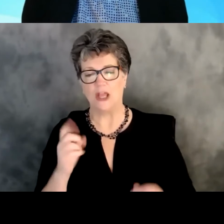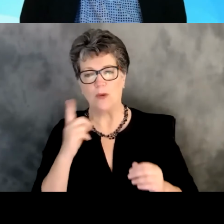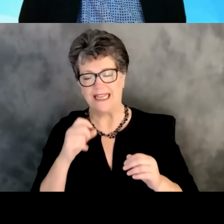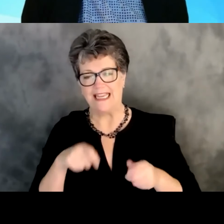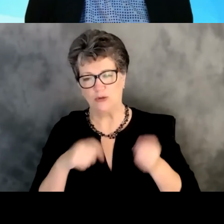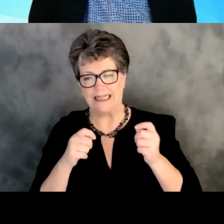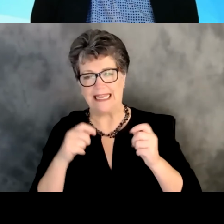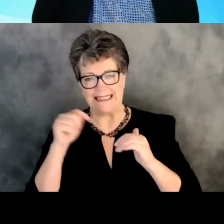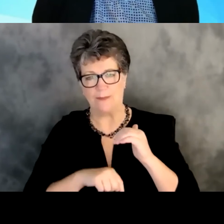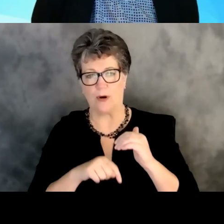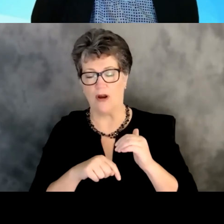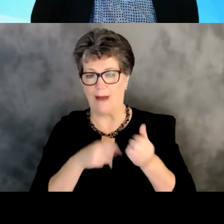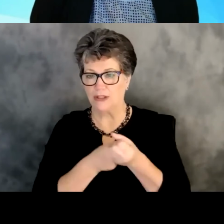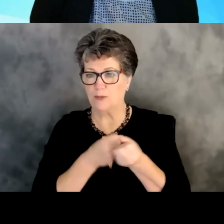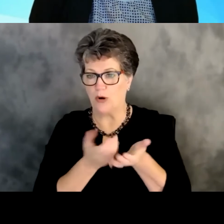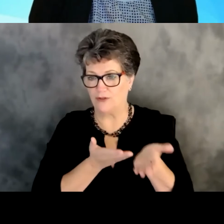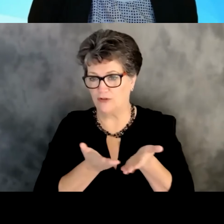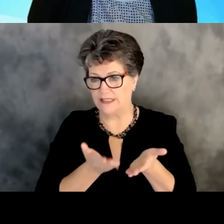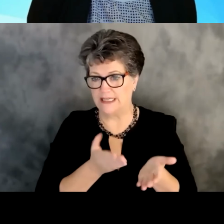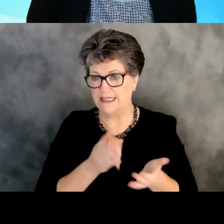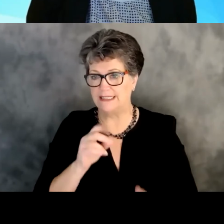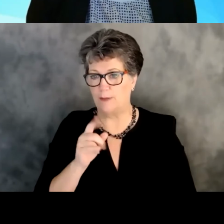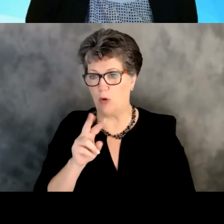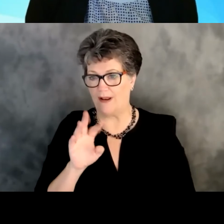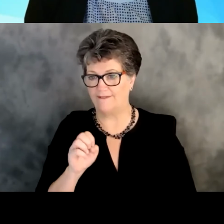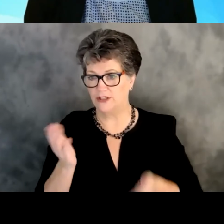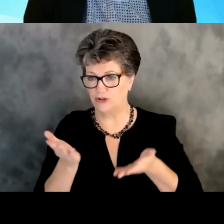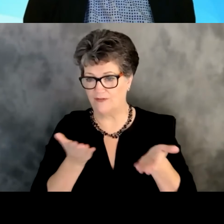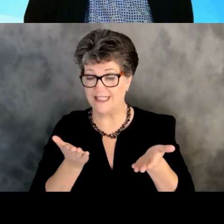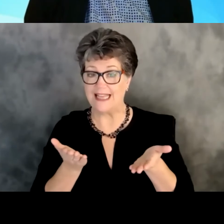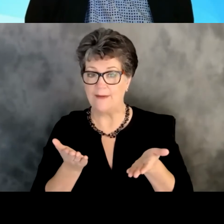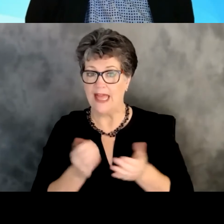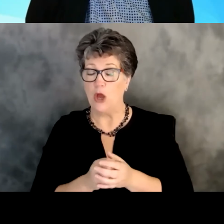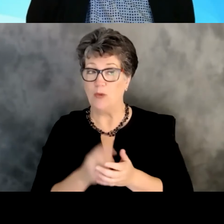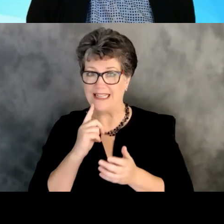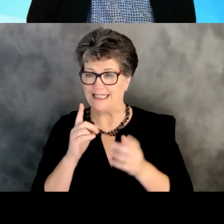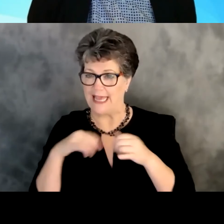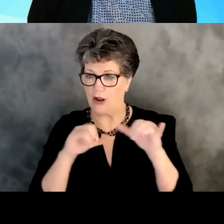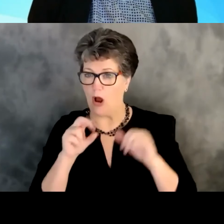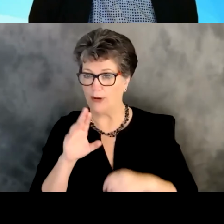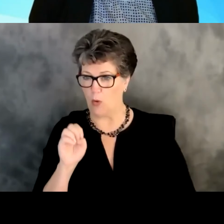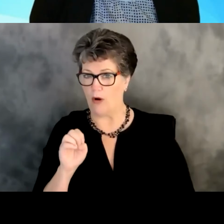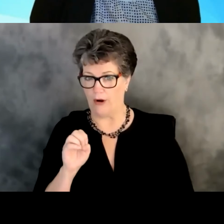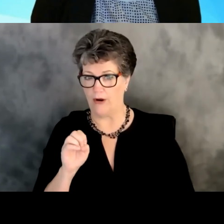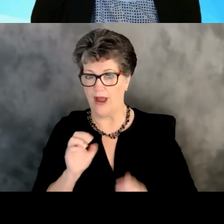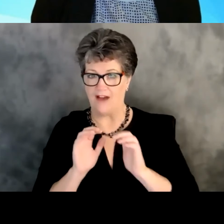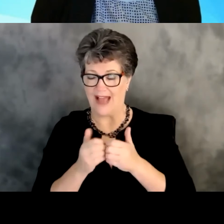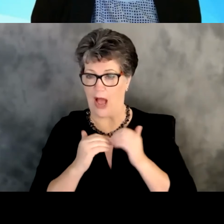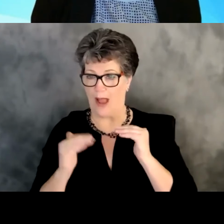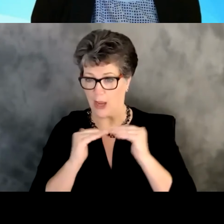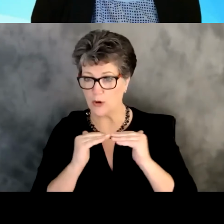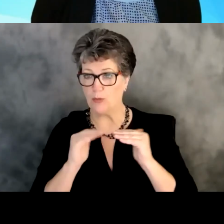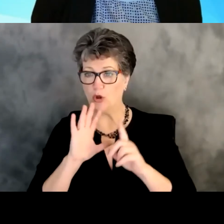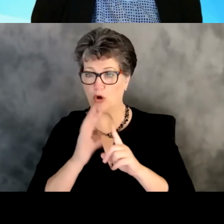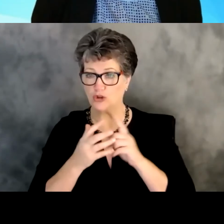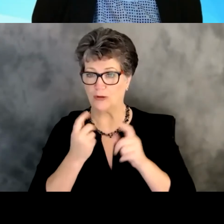supportive services. And again, that's an area where we could look at a Common Core. We could look at how equitable and culturally